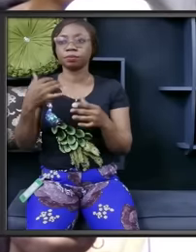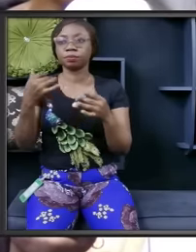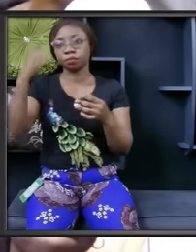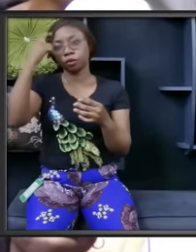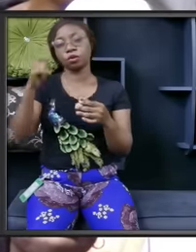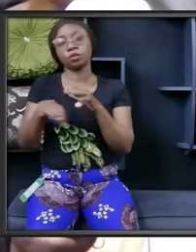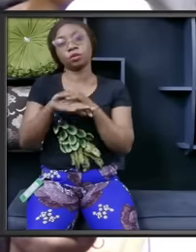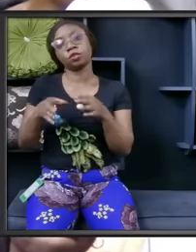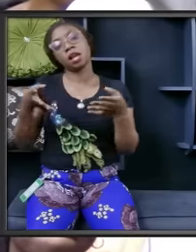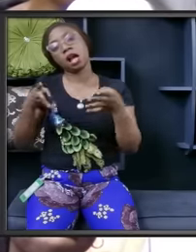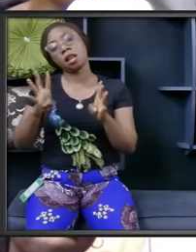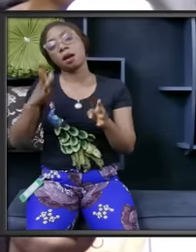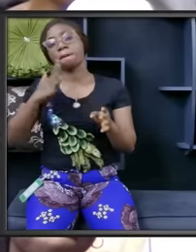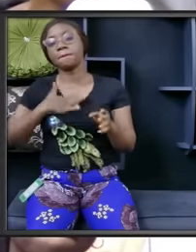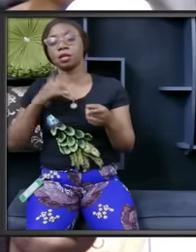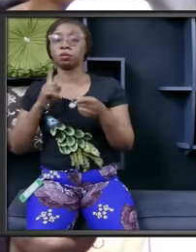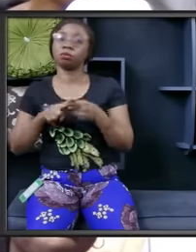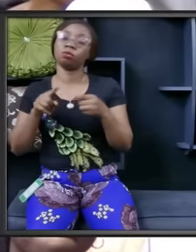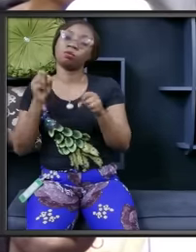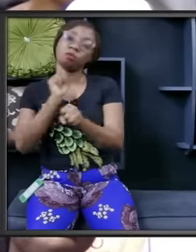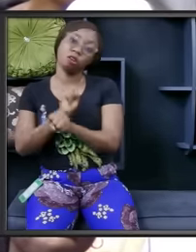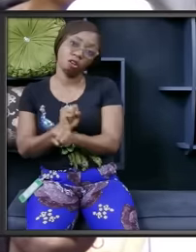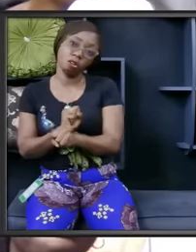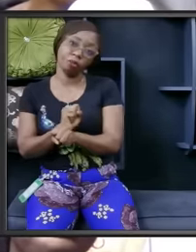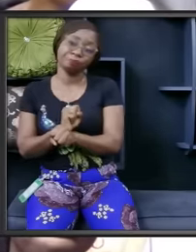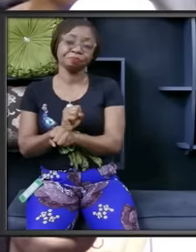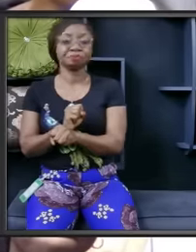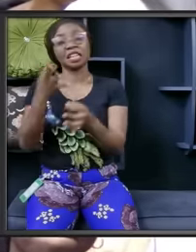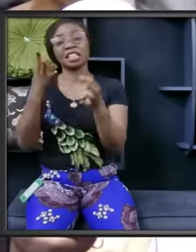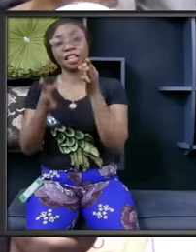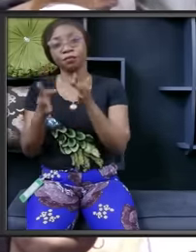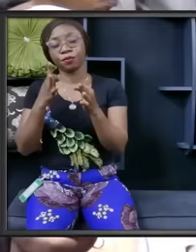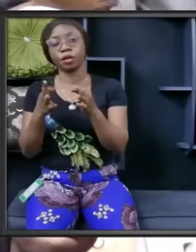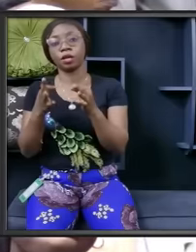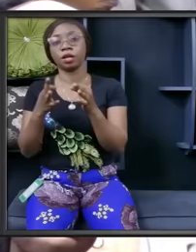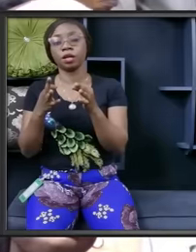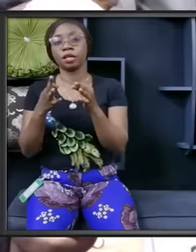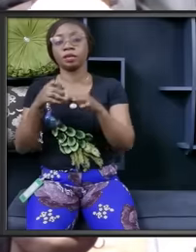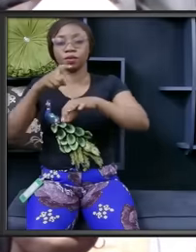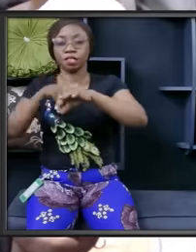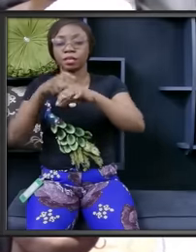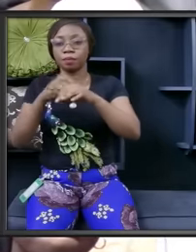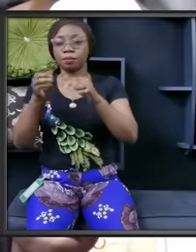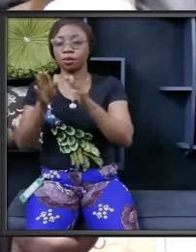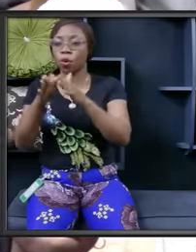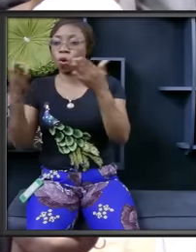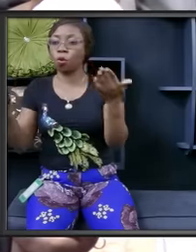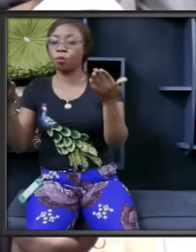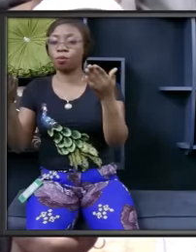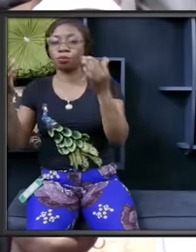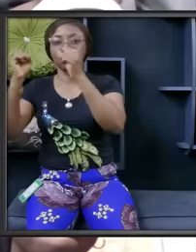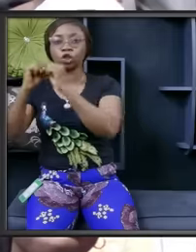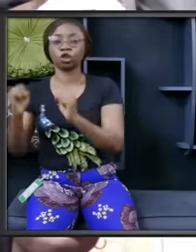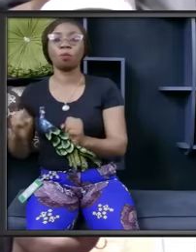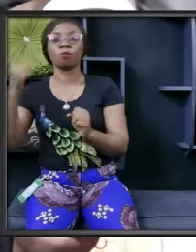hand for anything where I go carry get money. And even if in open there was a time he opened shop for me. Then he come